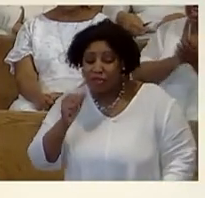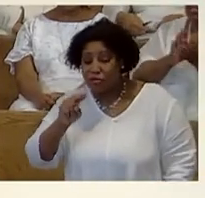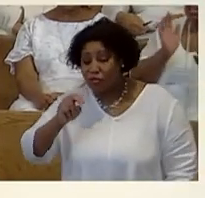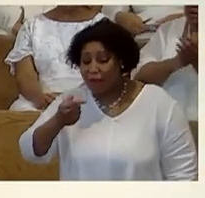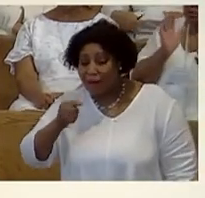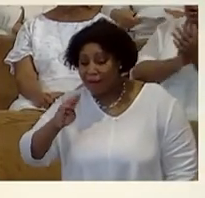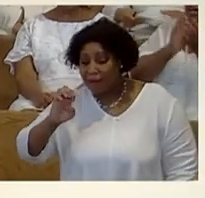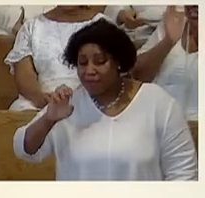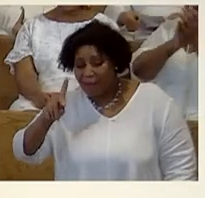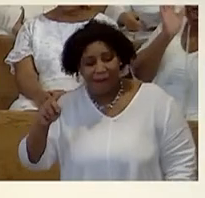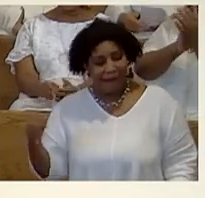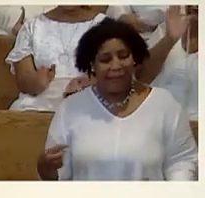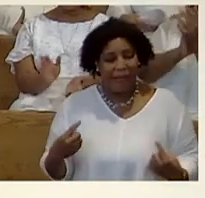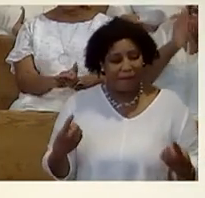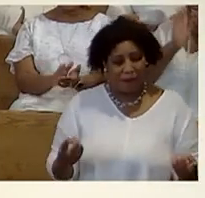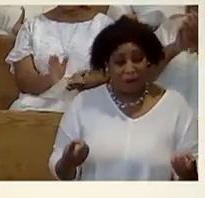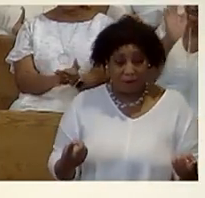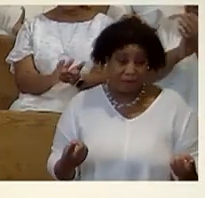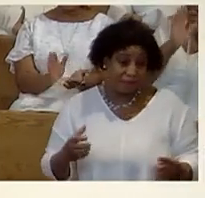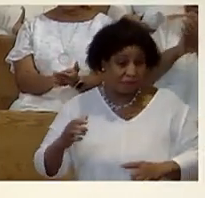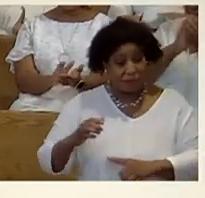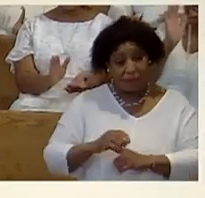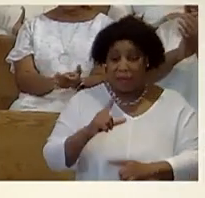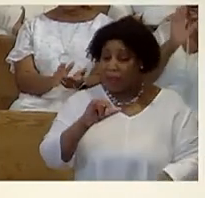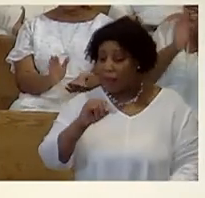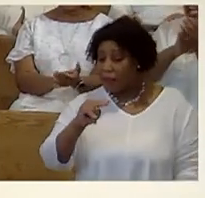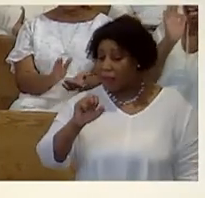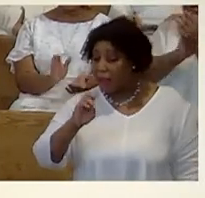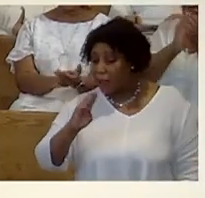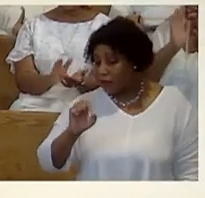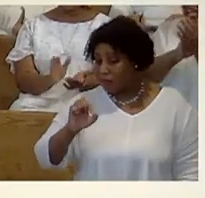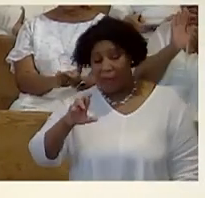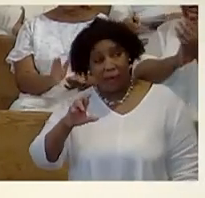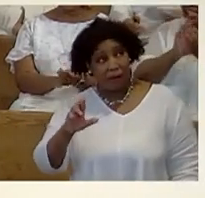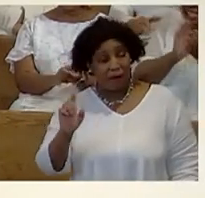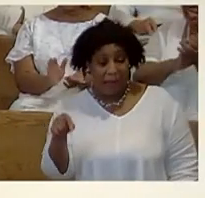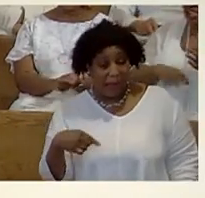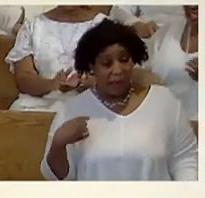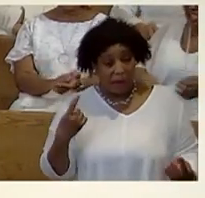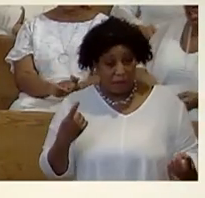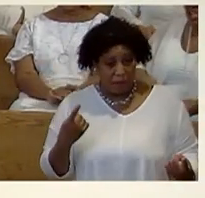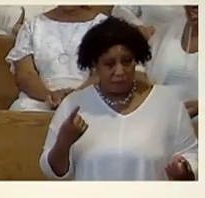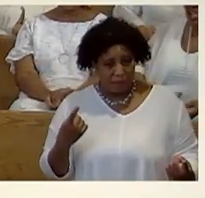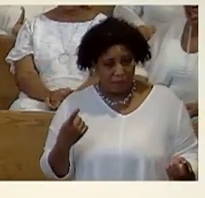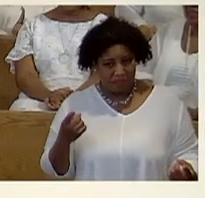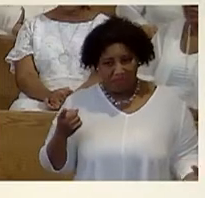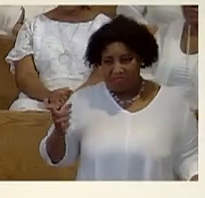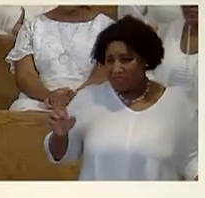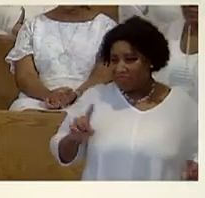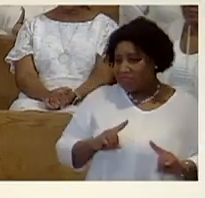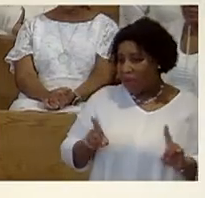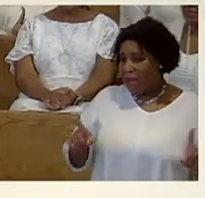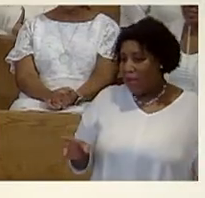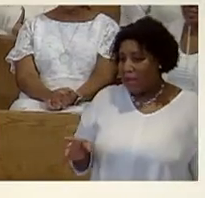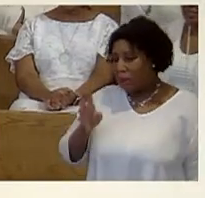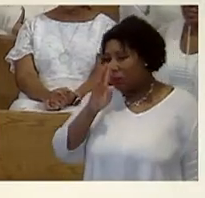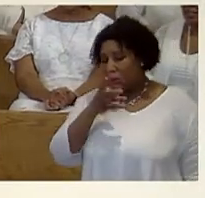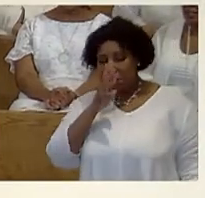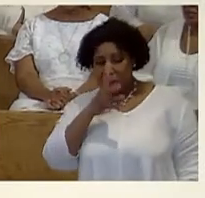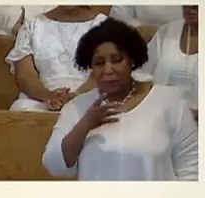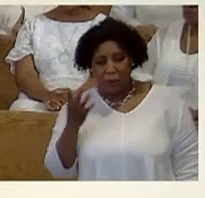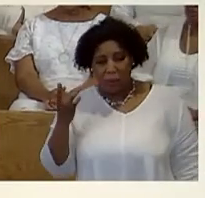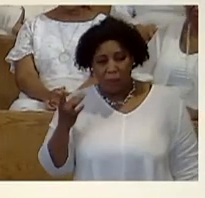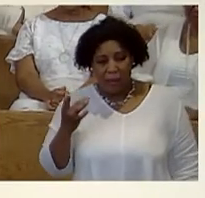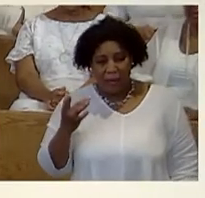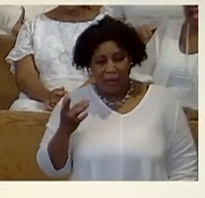ever have, or the best linebacker in their lives, but they negate him because they don't